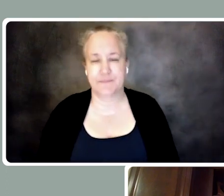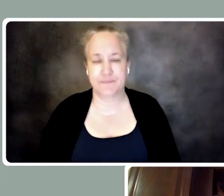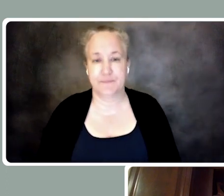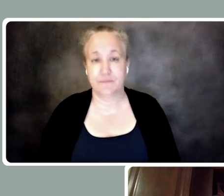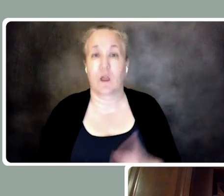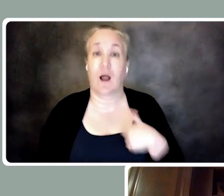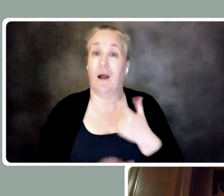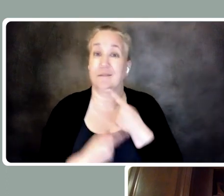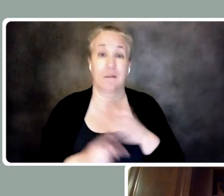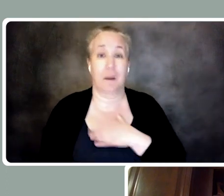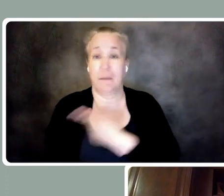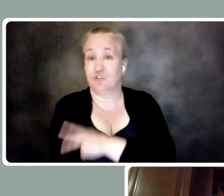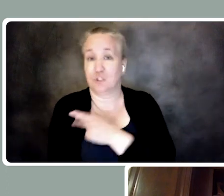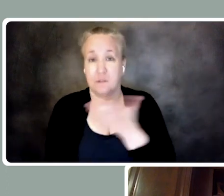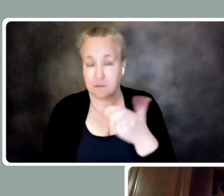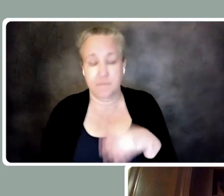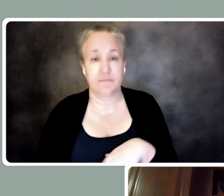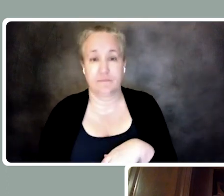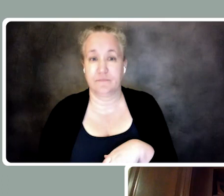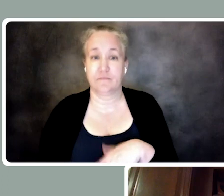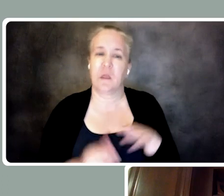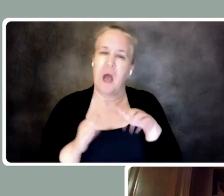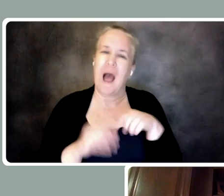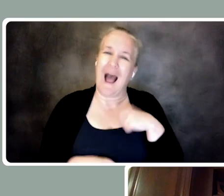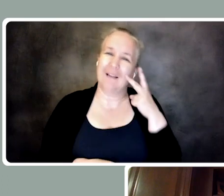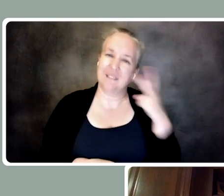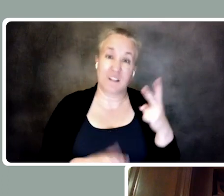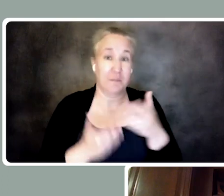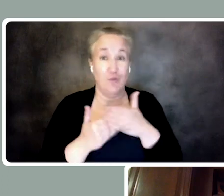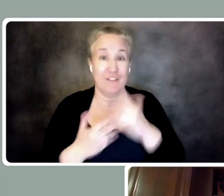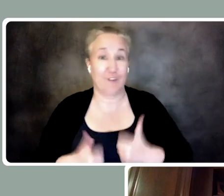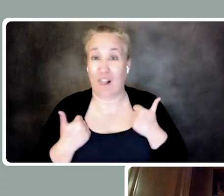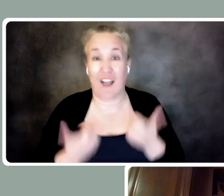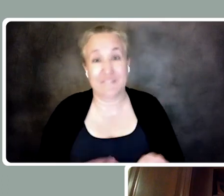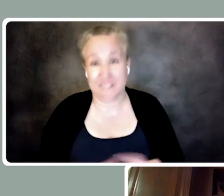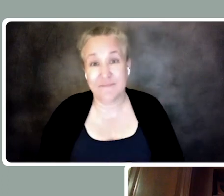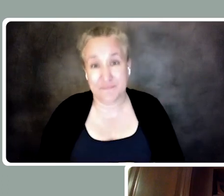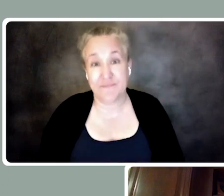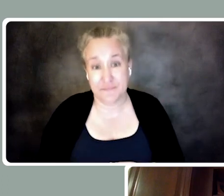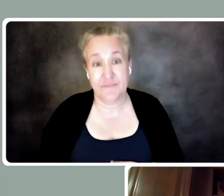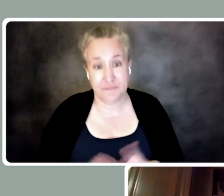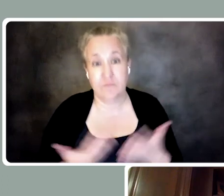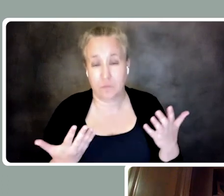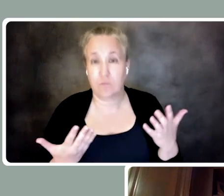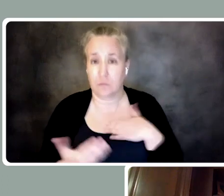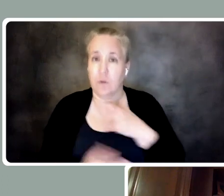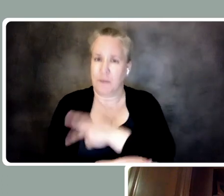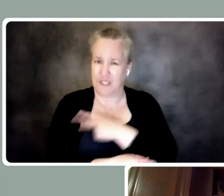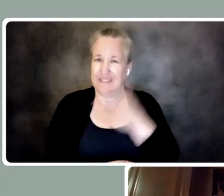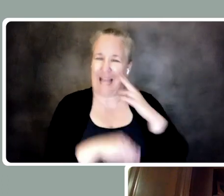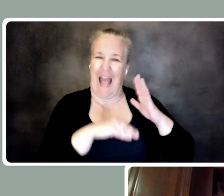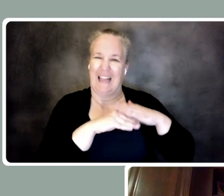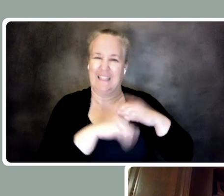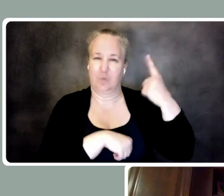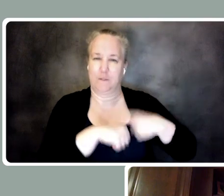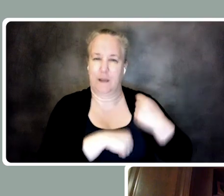my patients is that I will basically see them for the rest of their life. So I do, I see my patients at least once a year.